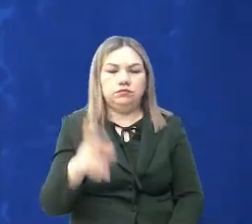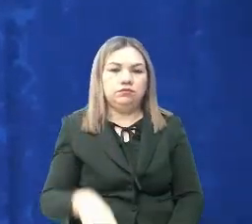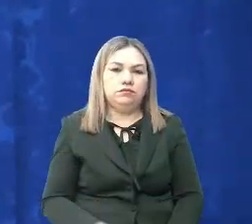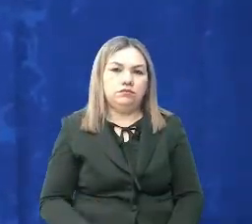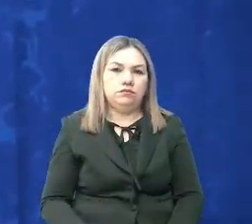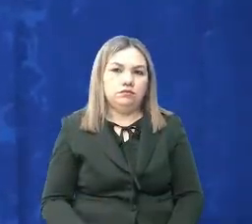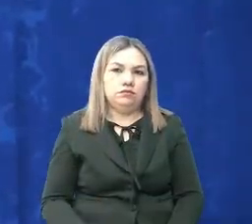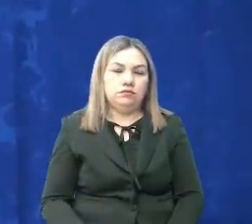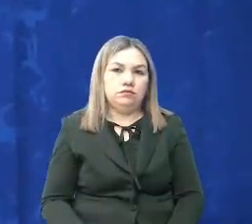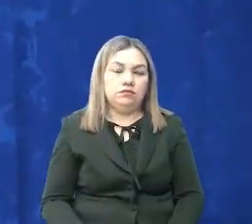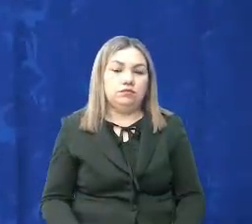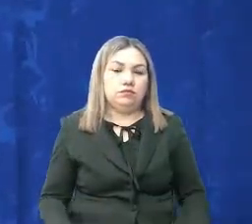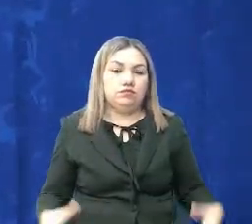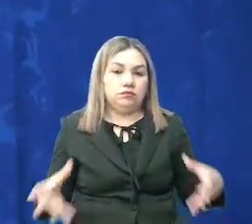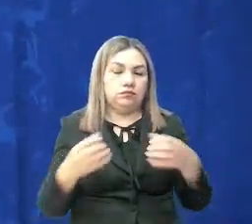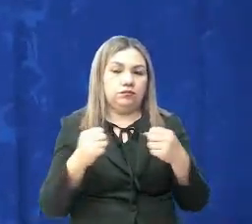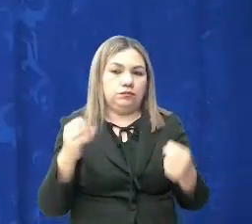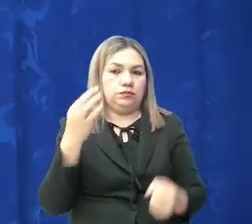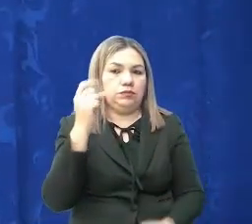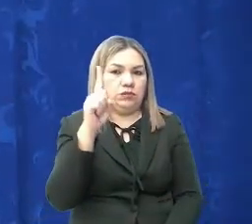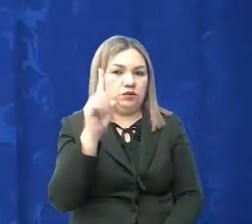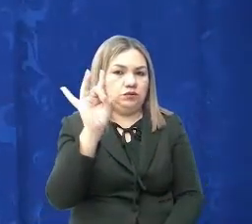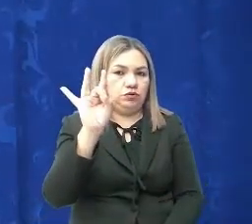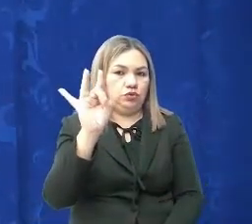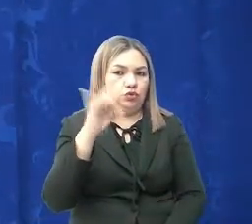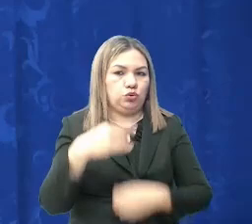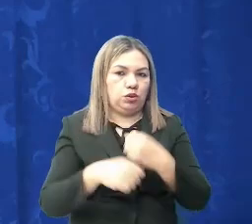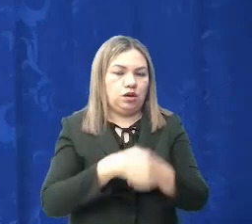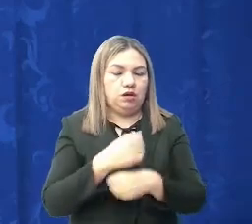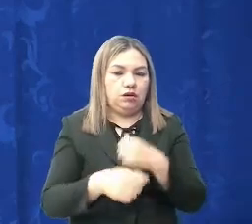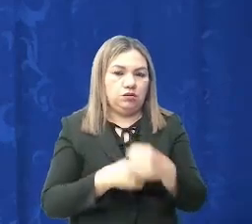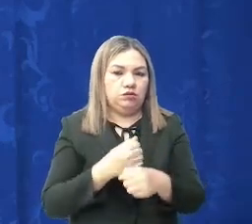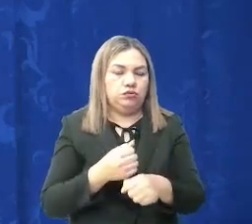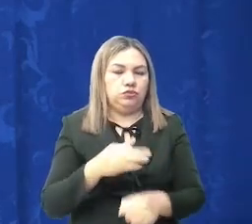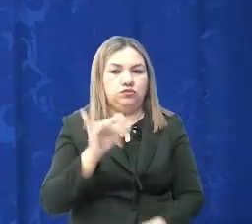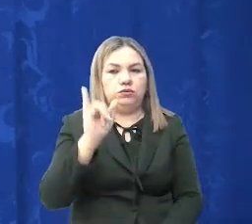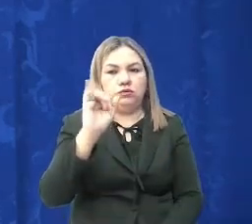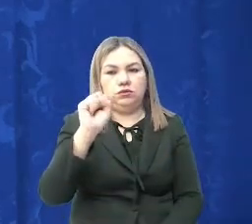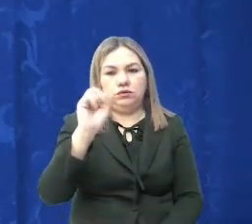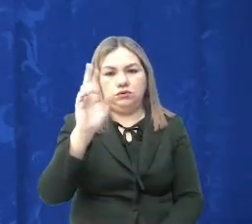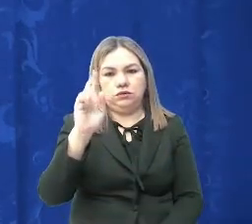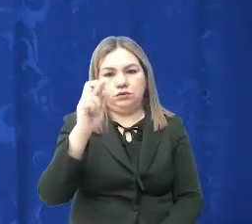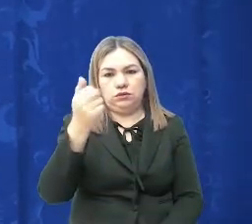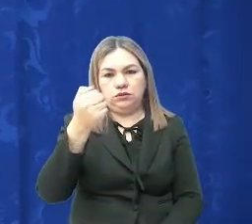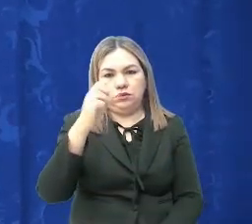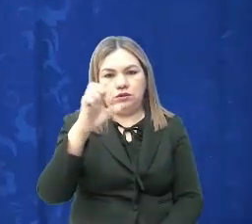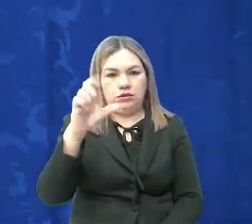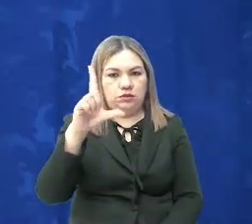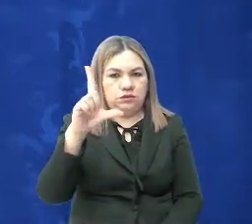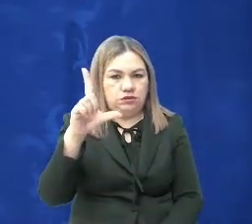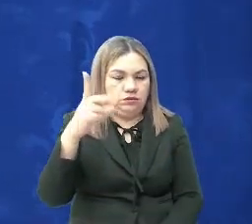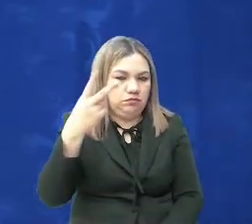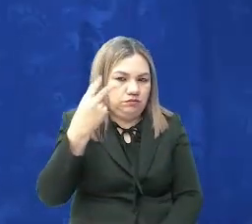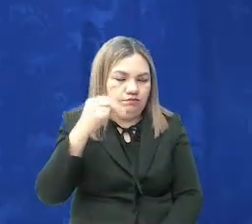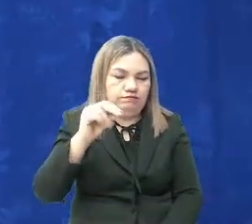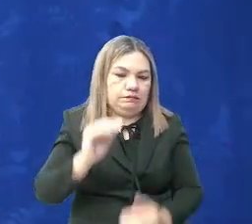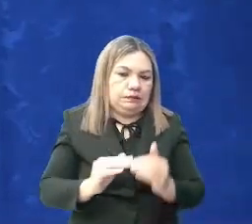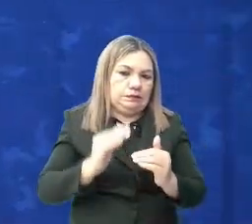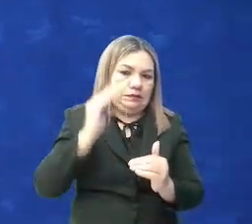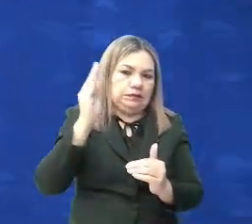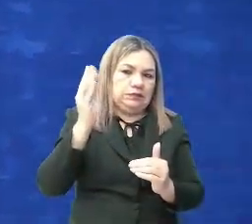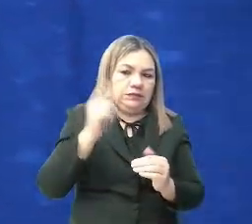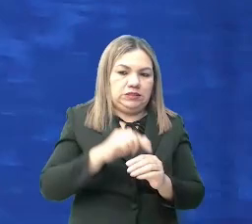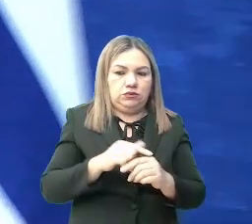the ruler, Eglon, he took hold of that place. The people of Israel